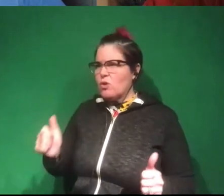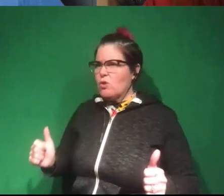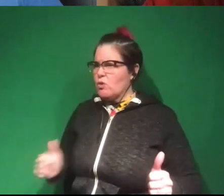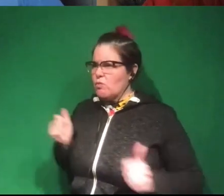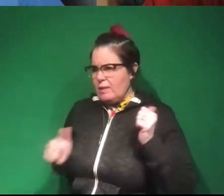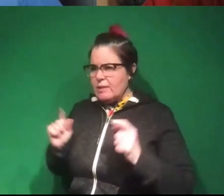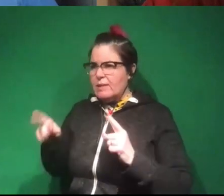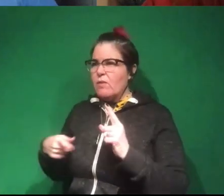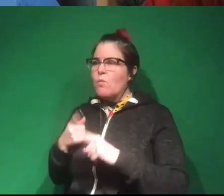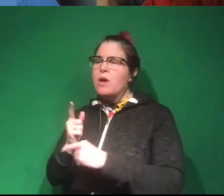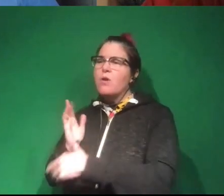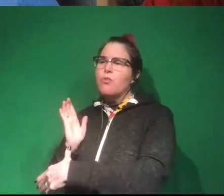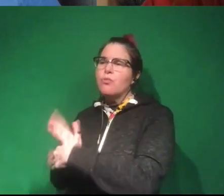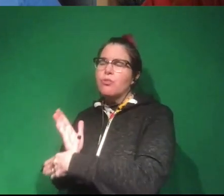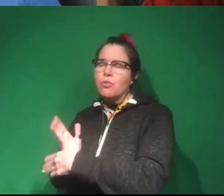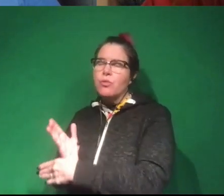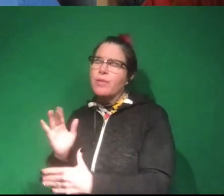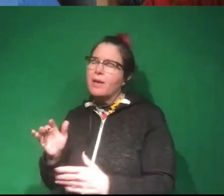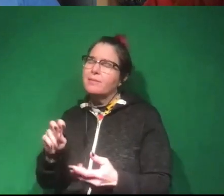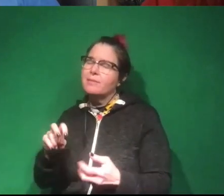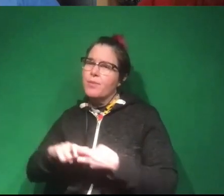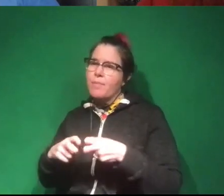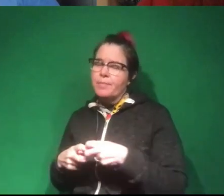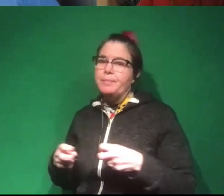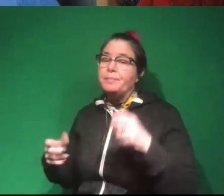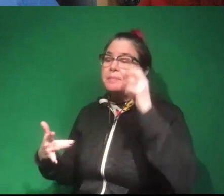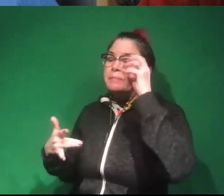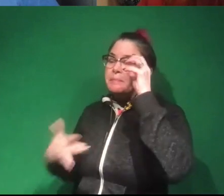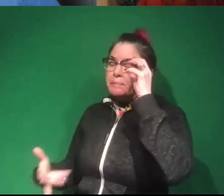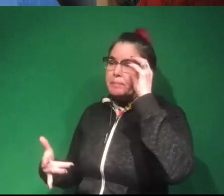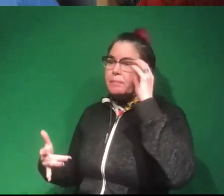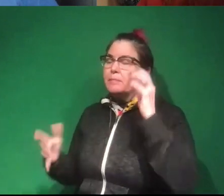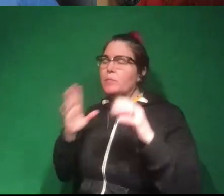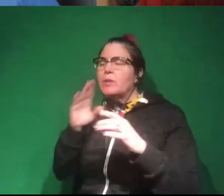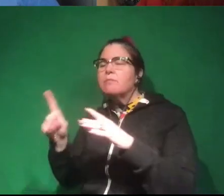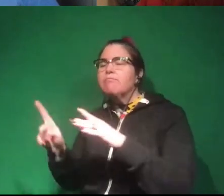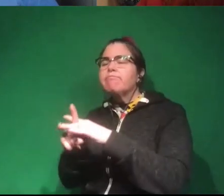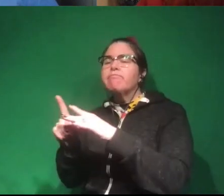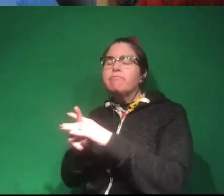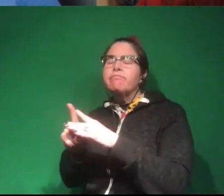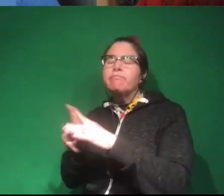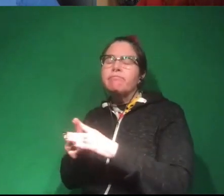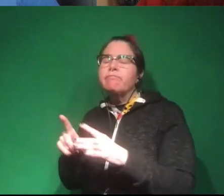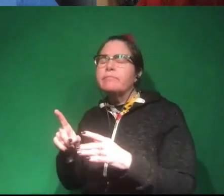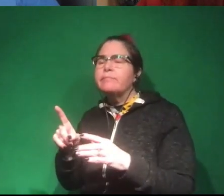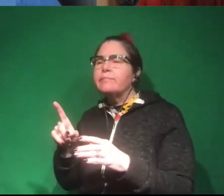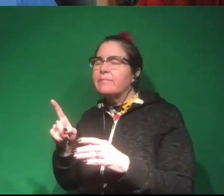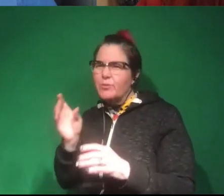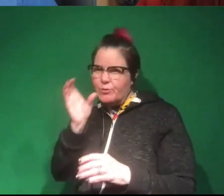when provoked, and that's one of the issues, and that they tend to kind of pop up in places that you might not